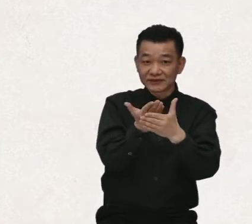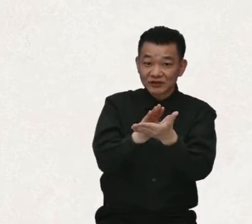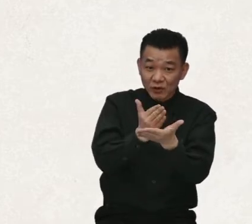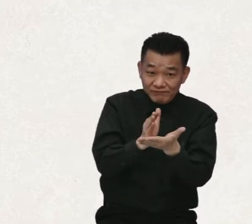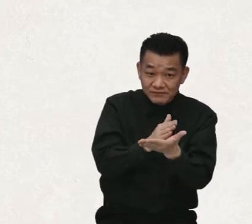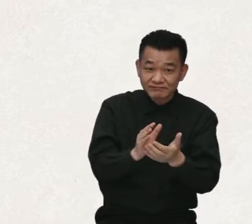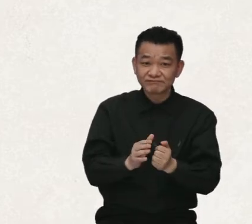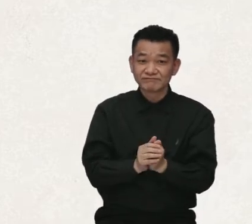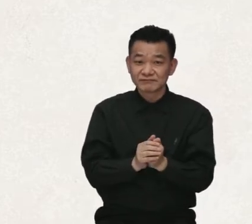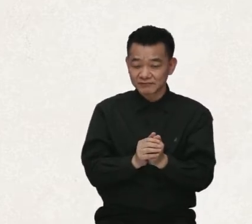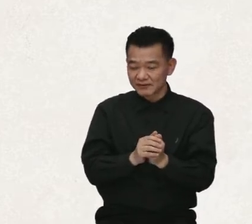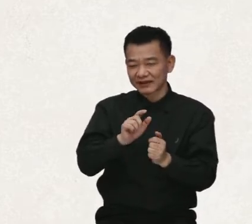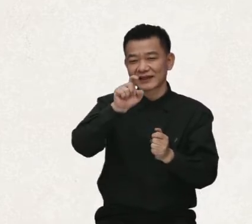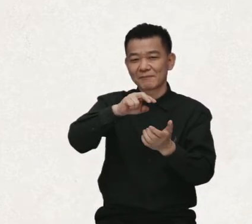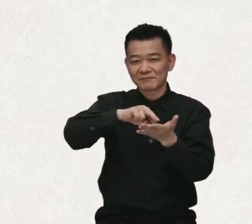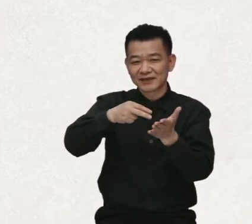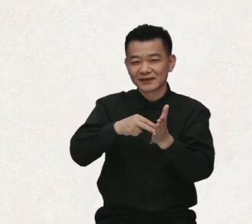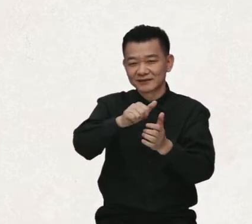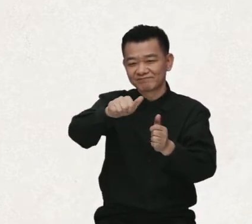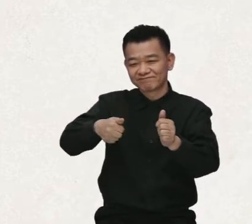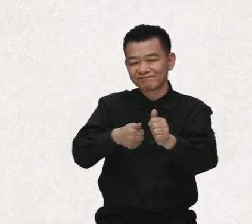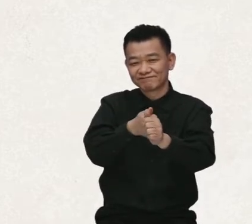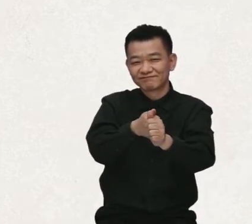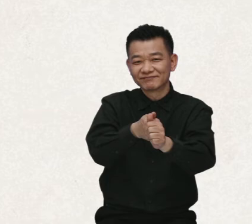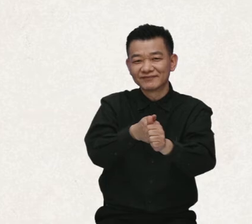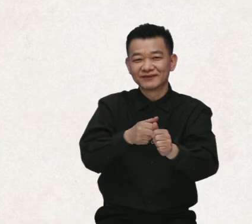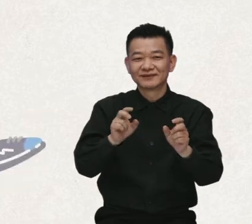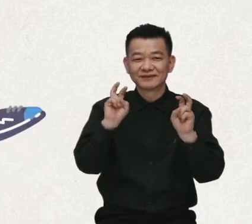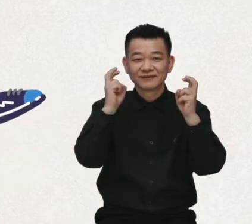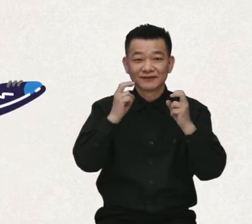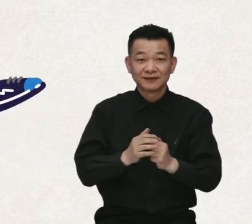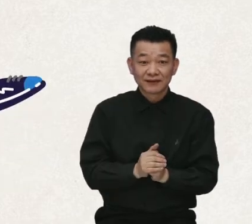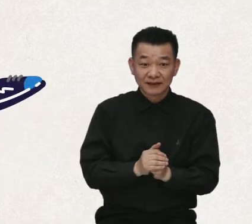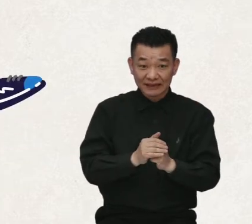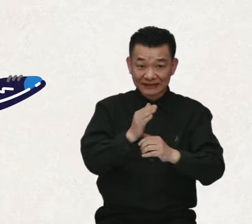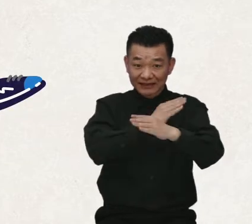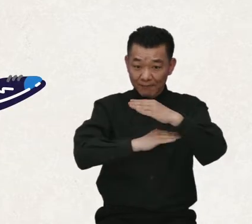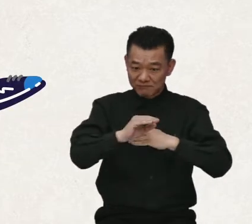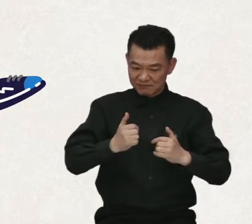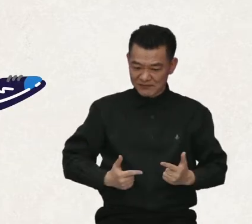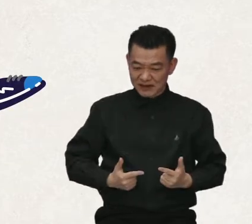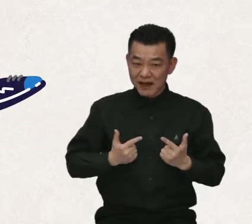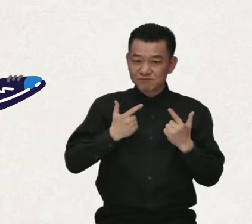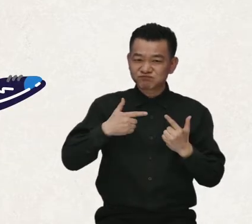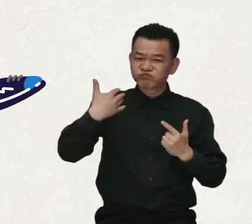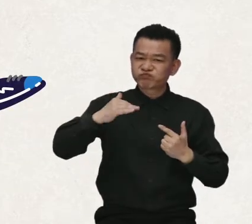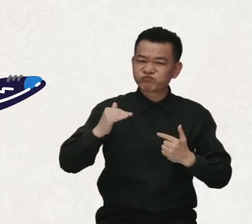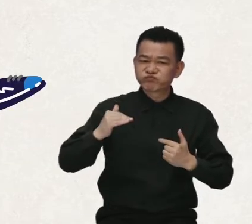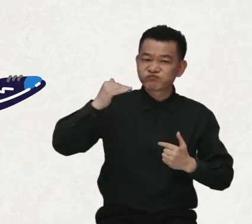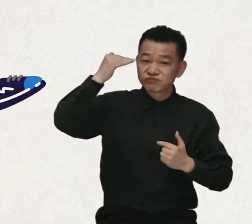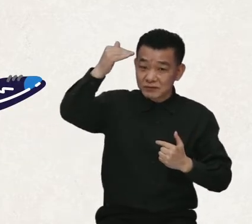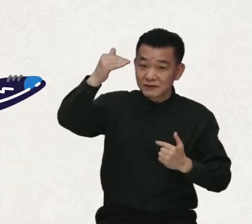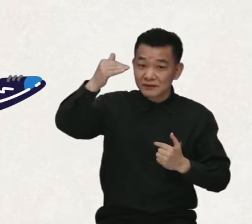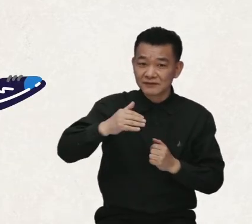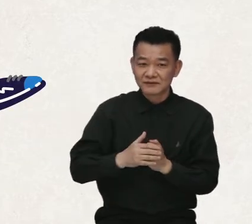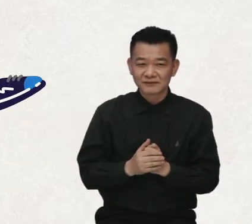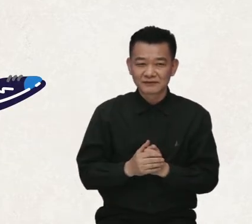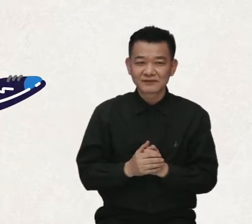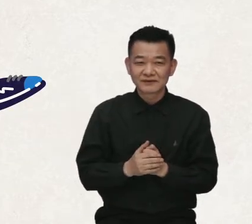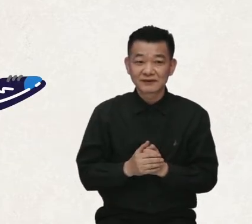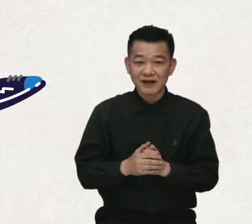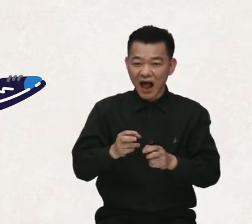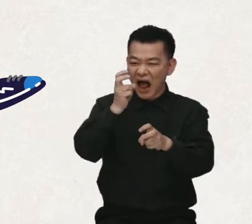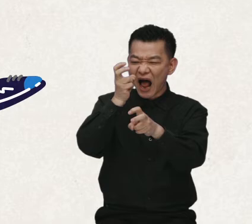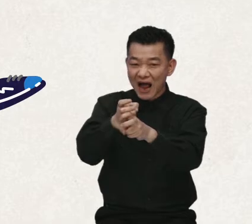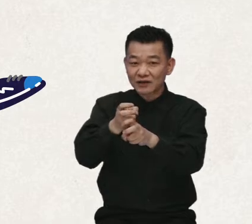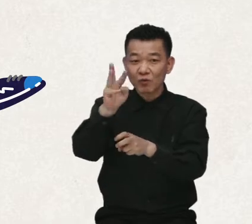transferring information like sign language interpreter. And hardware or software that is used for the improvement of